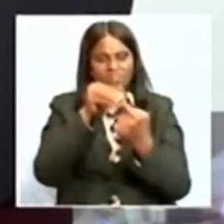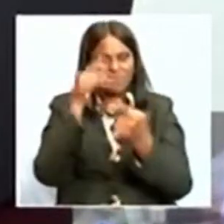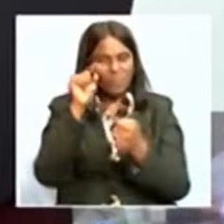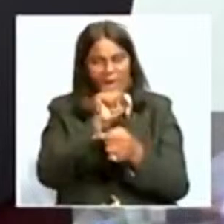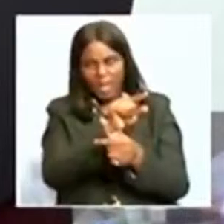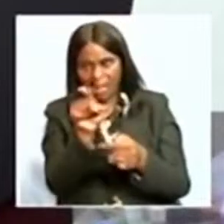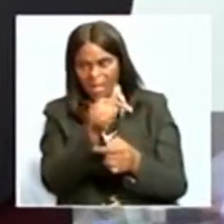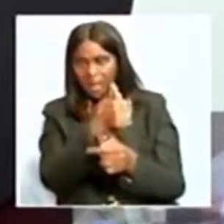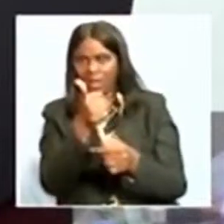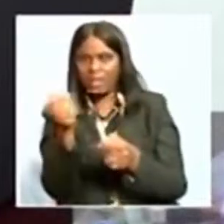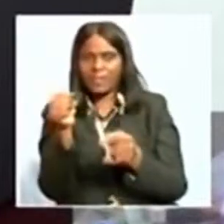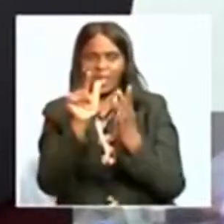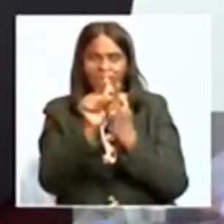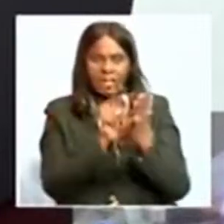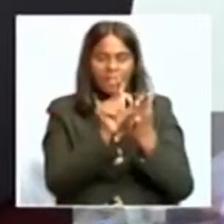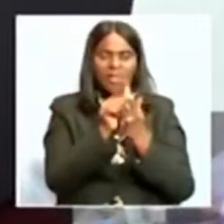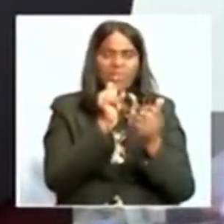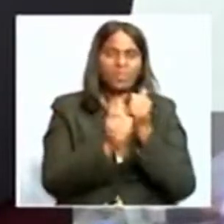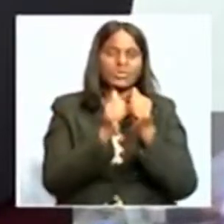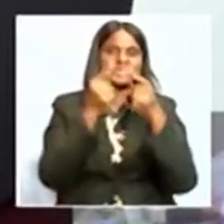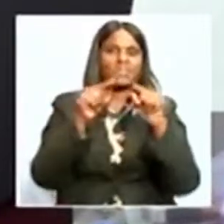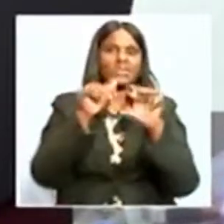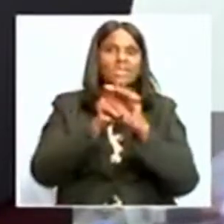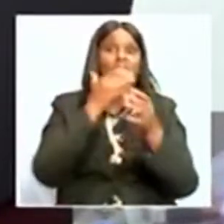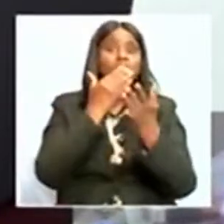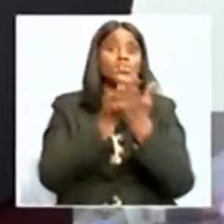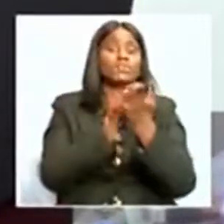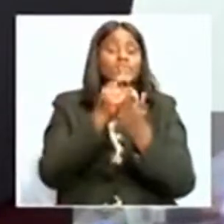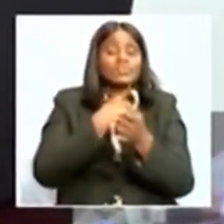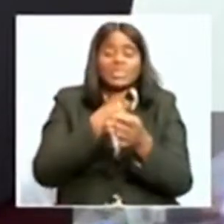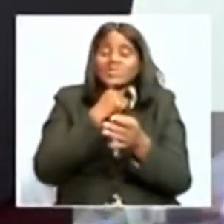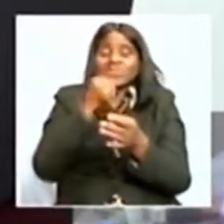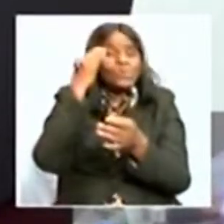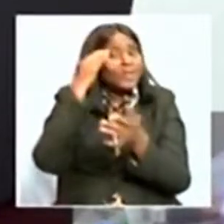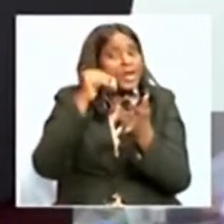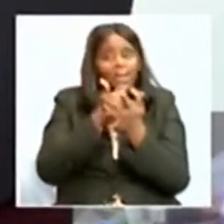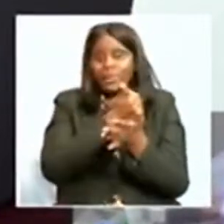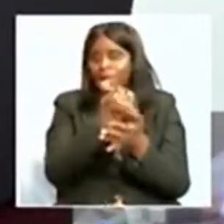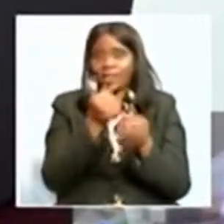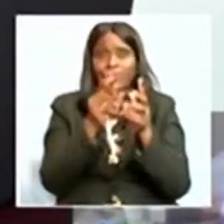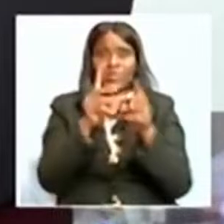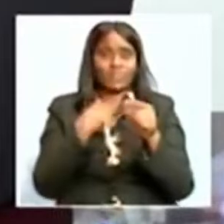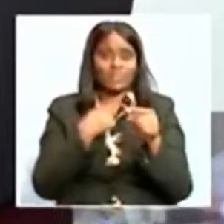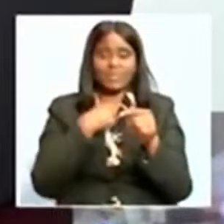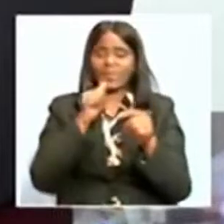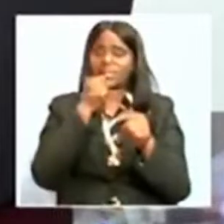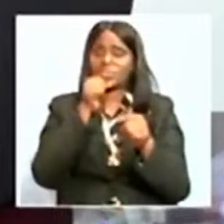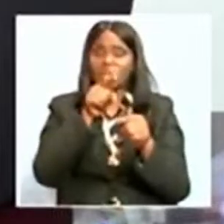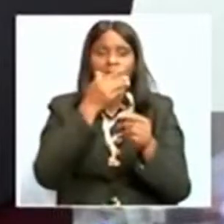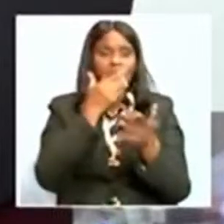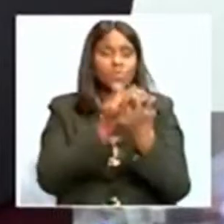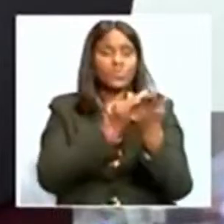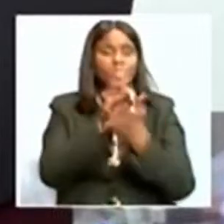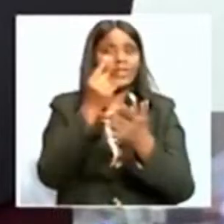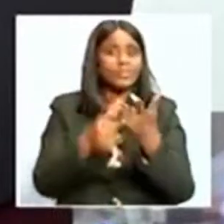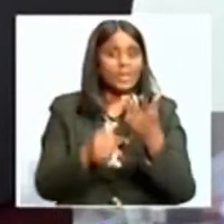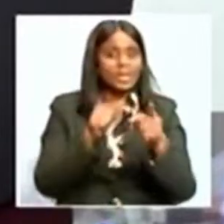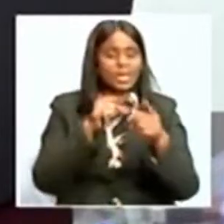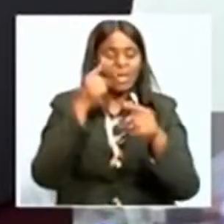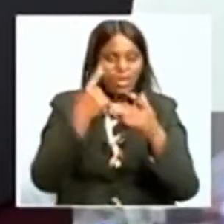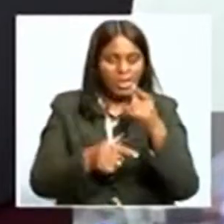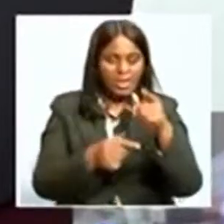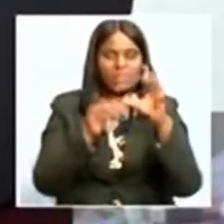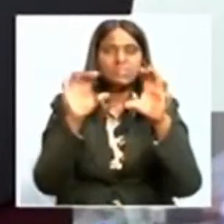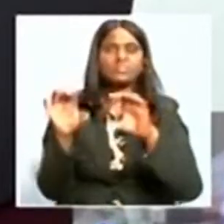those acts that are done in good faith. I don't know how else I can say what good faith is, but that is what